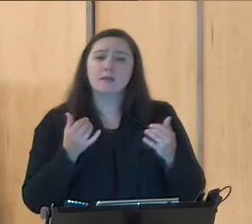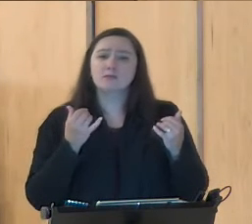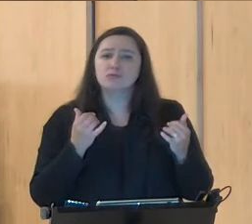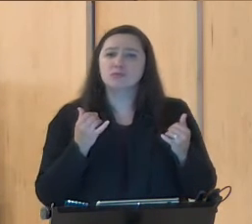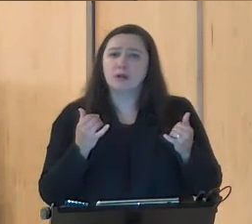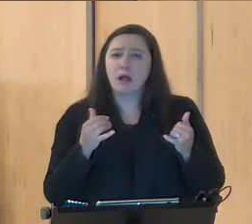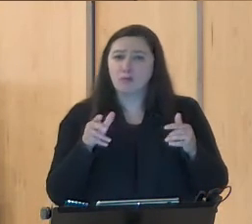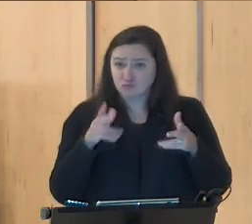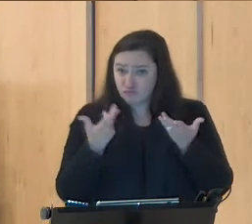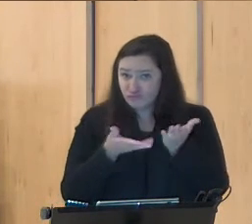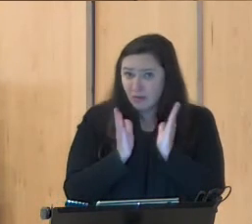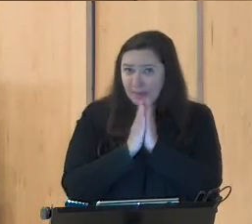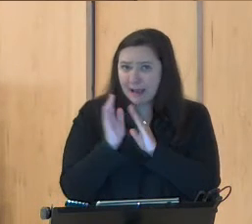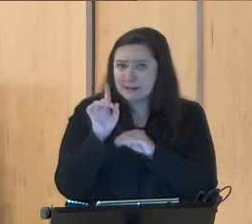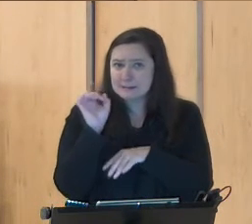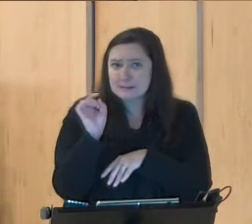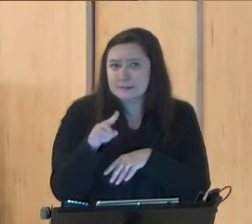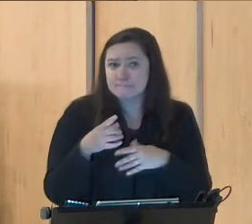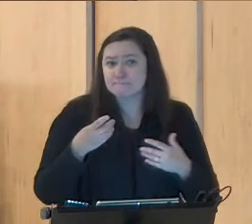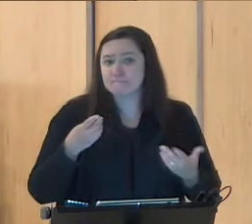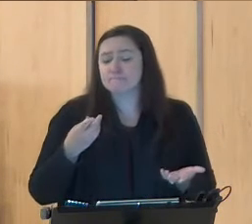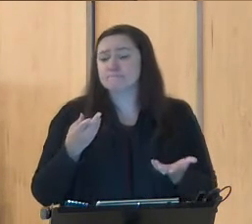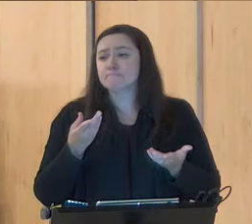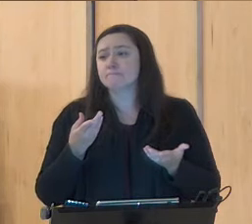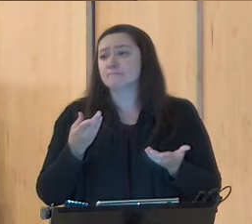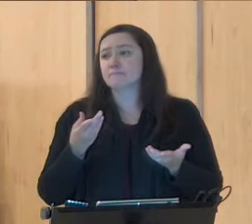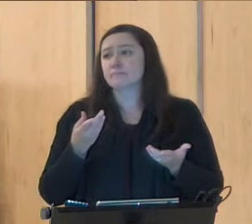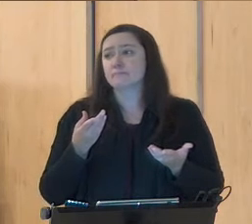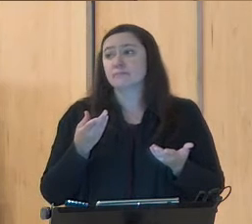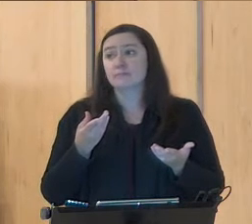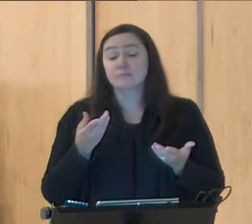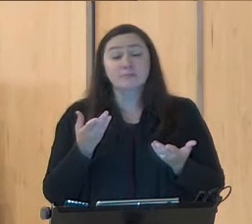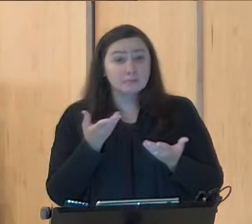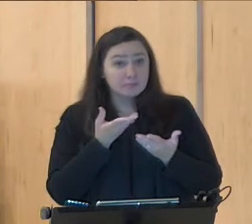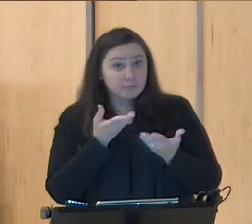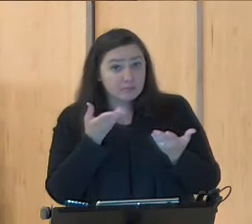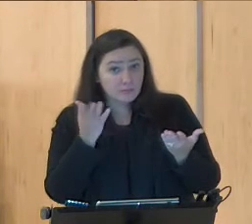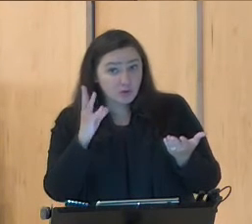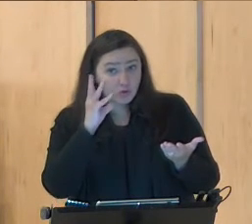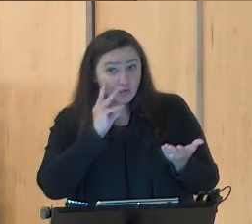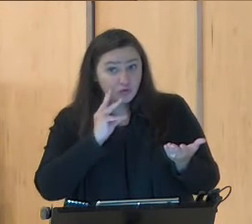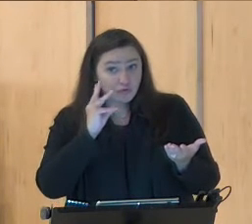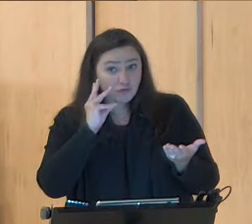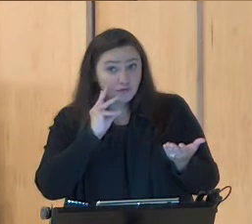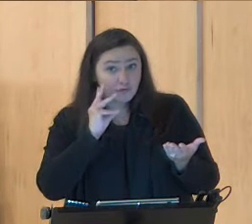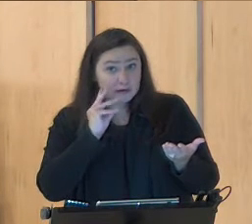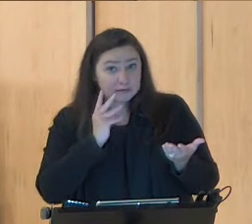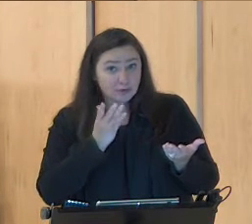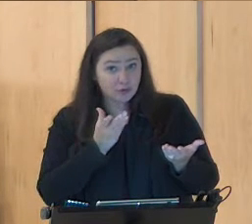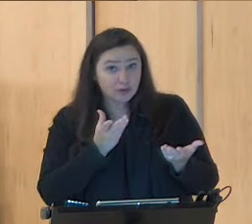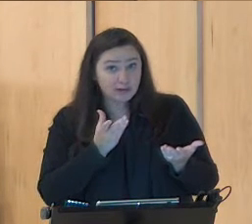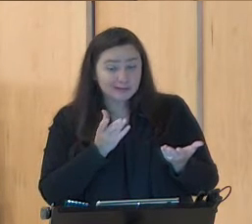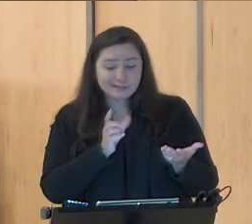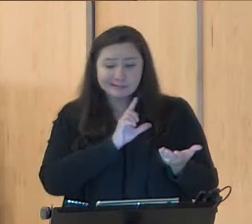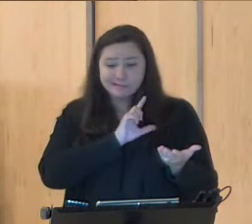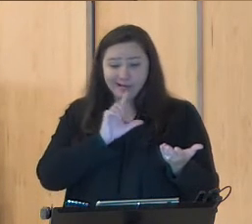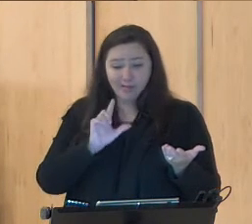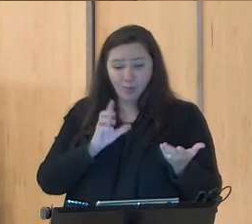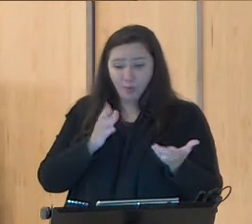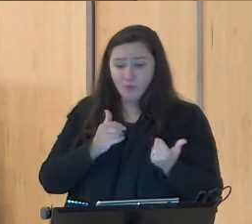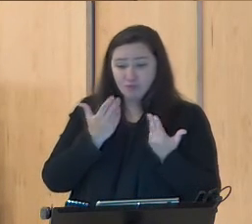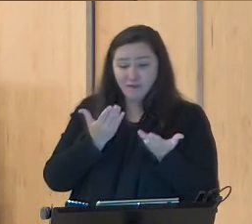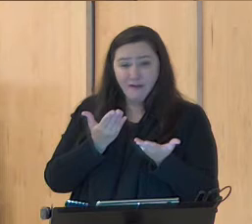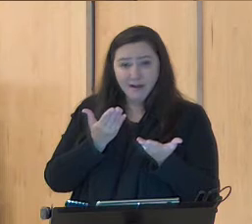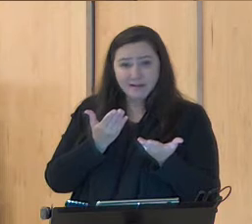this. Haven't you experienced the Lord's providence in your own